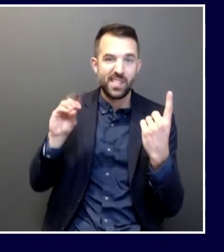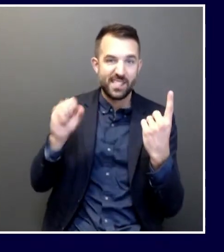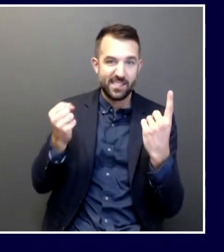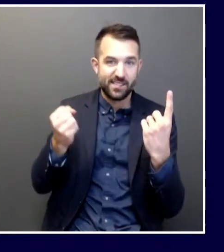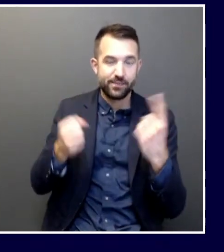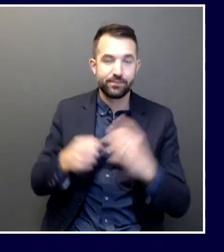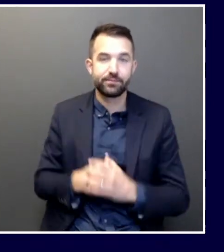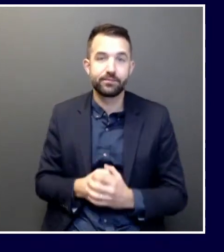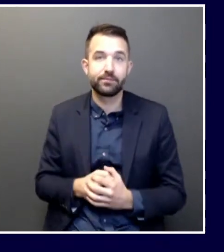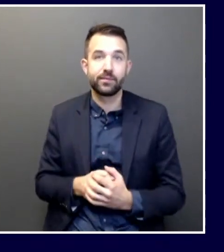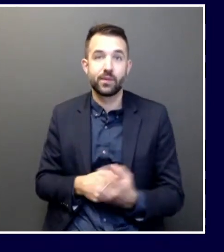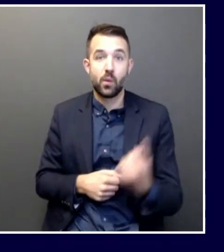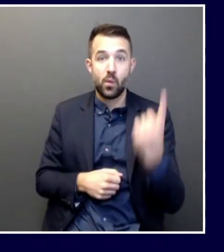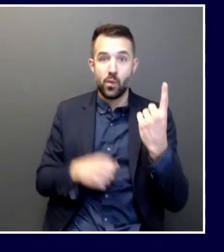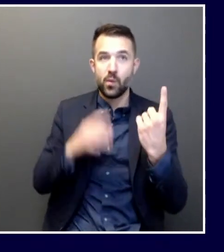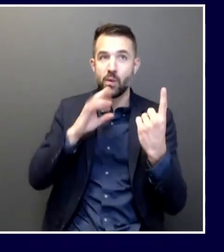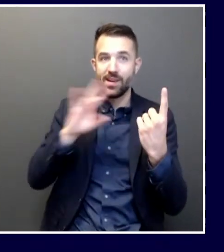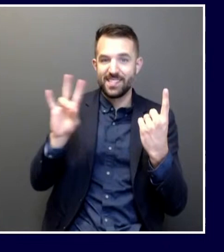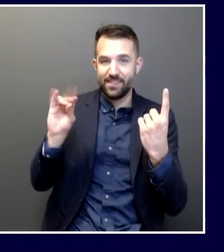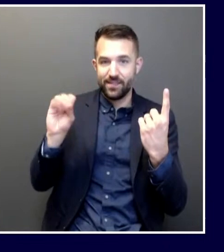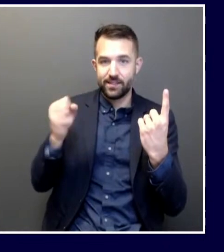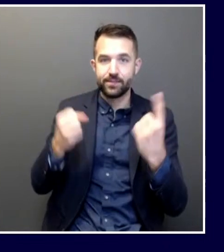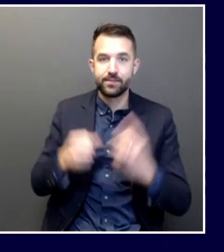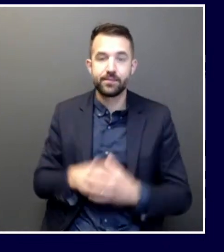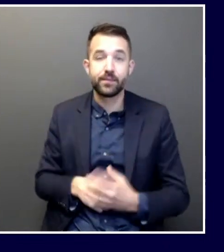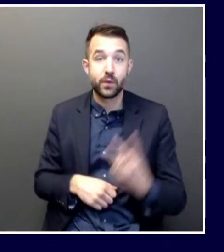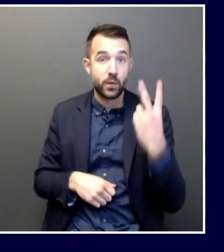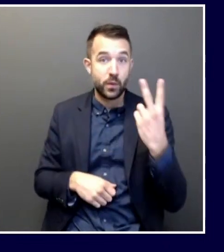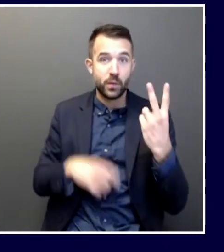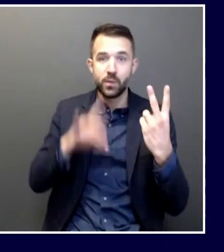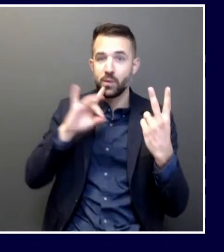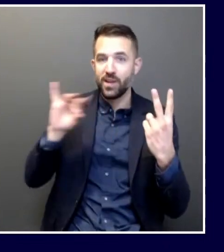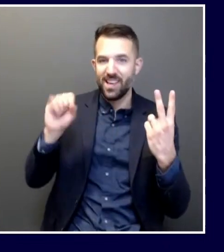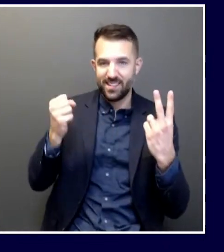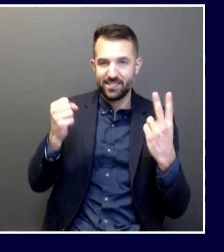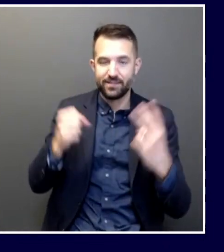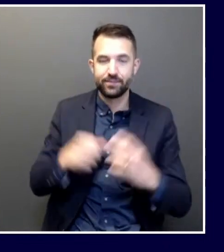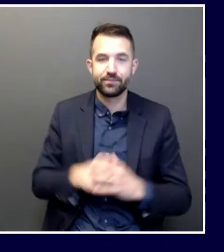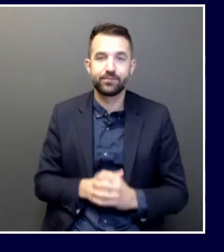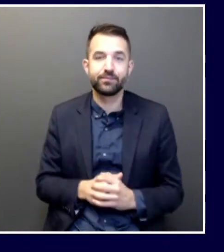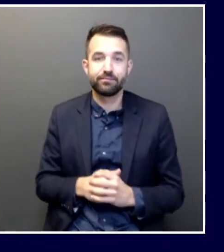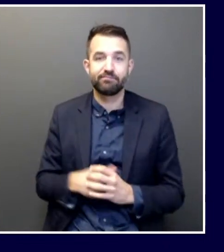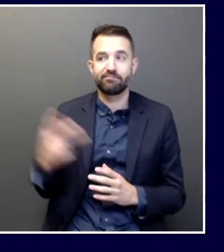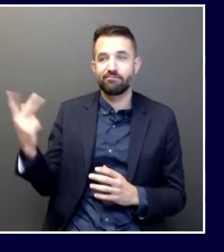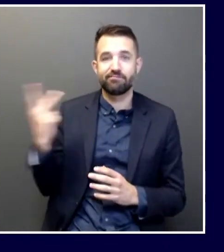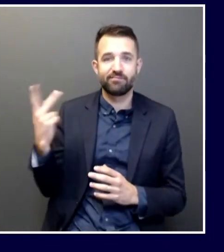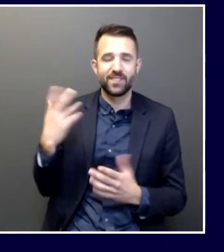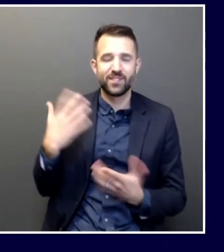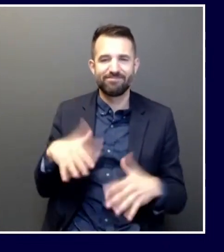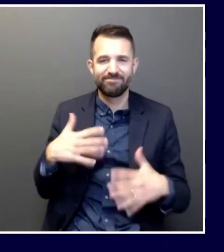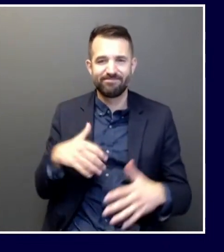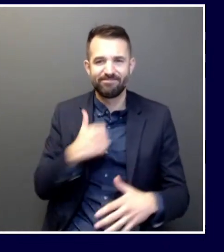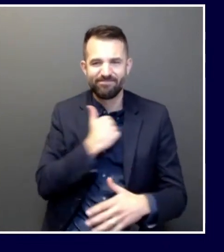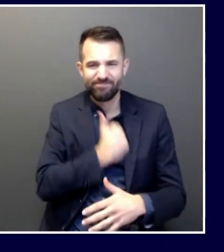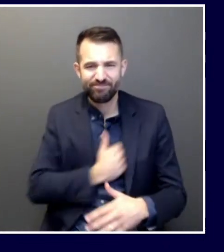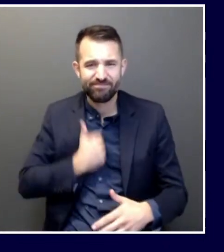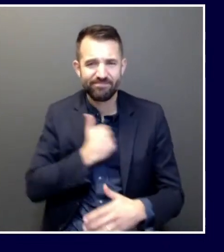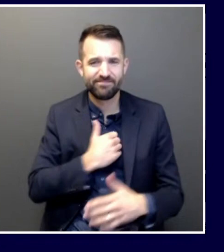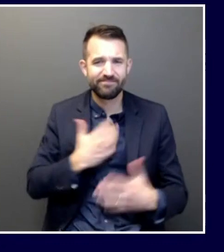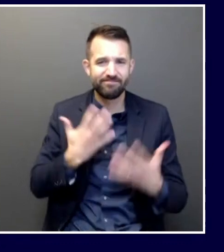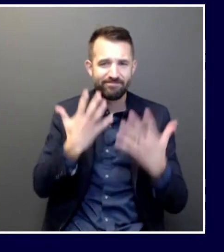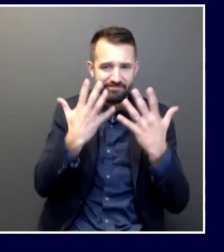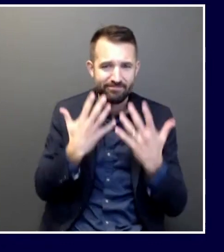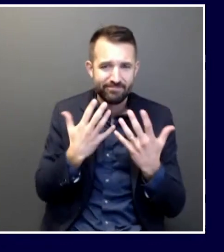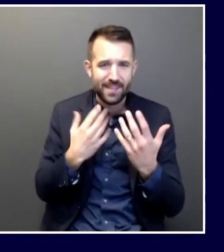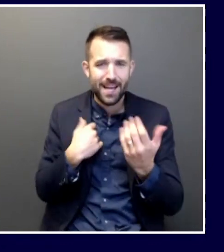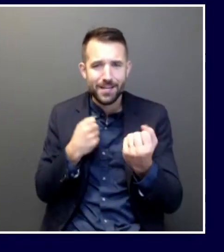2 in their 80s. Commissioner Wambrew and I would like to offer our deepest condolences to the friends, family